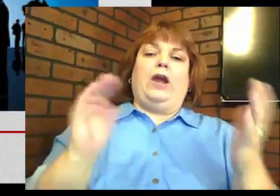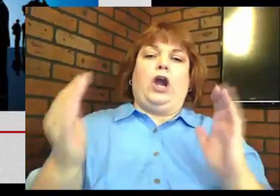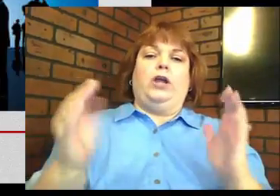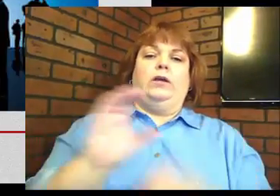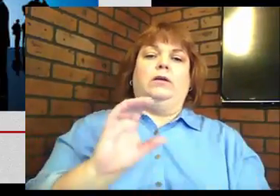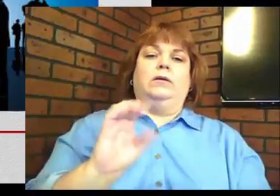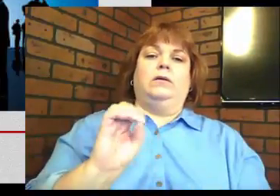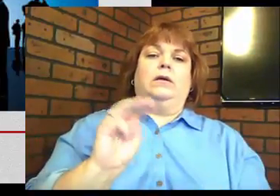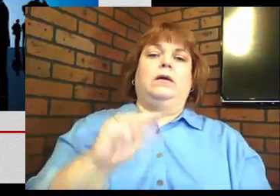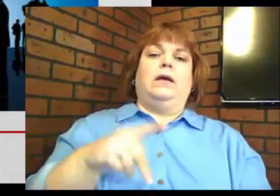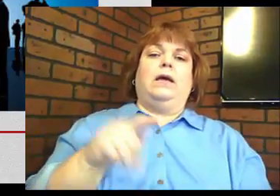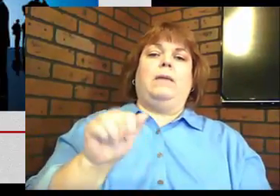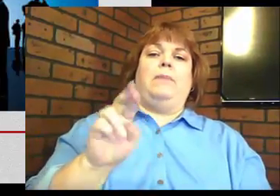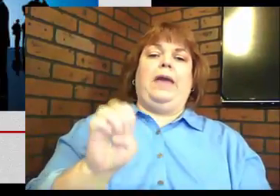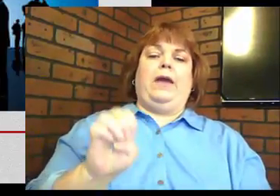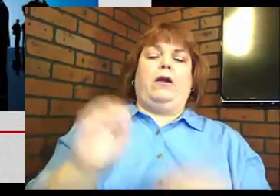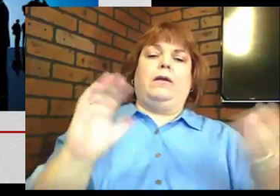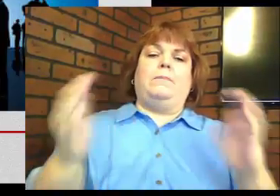is a thing.